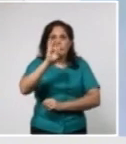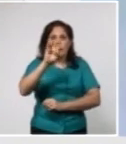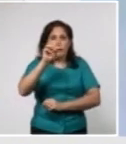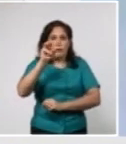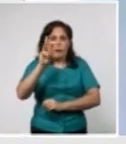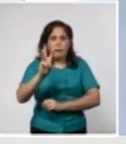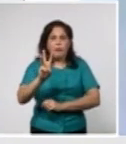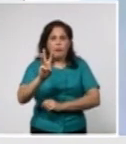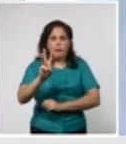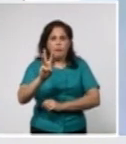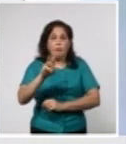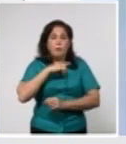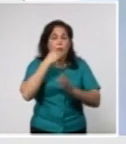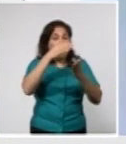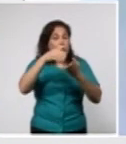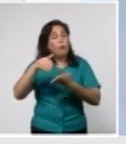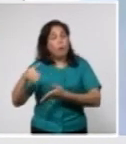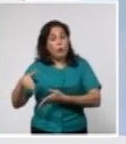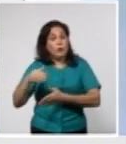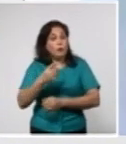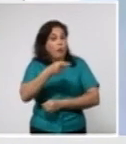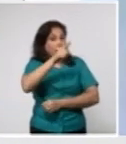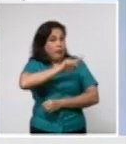And with the